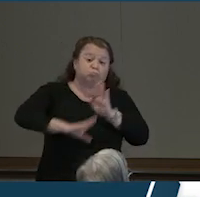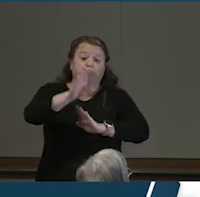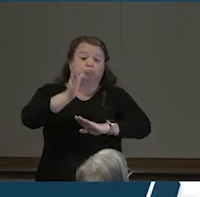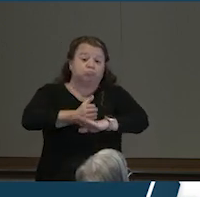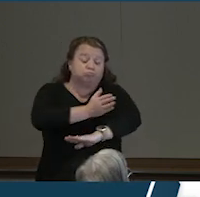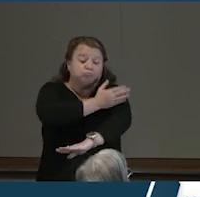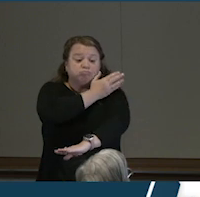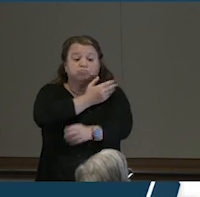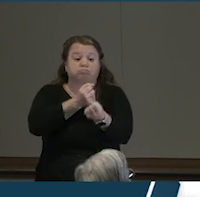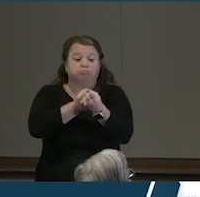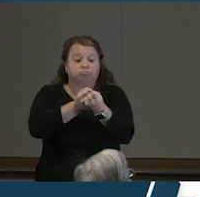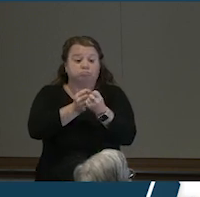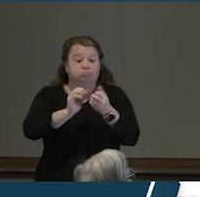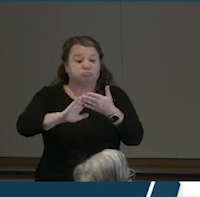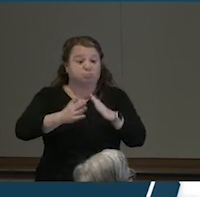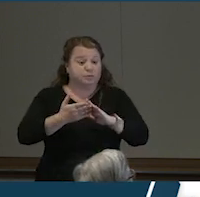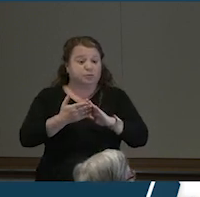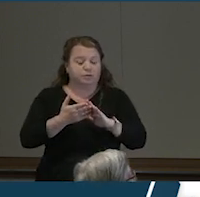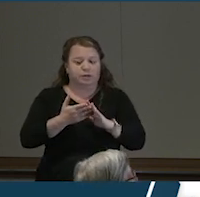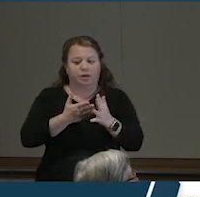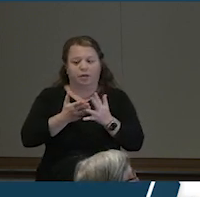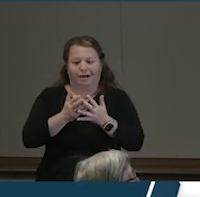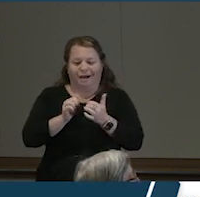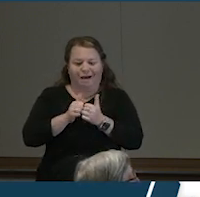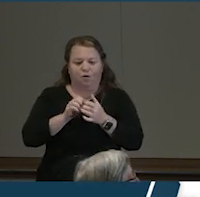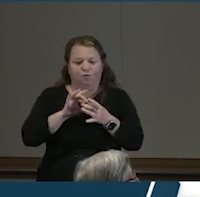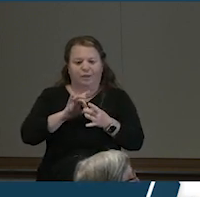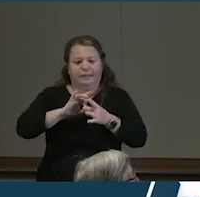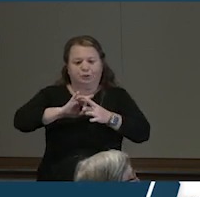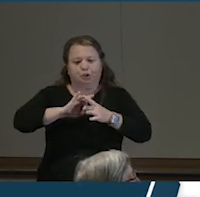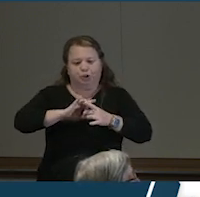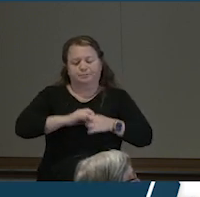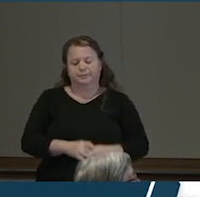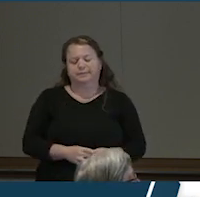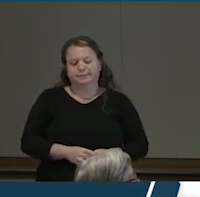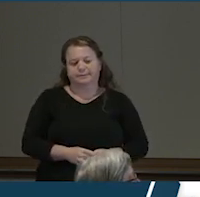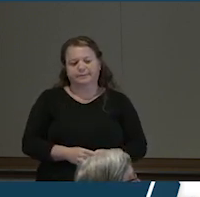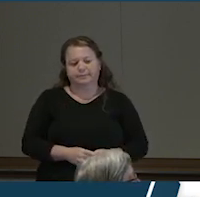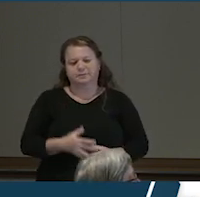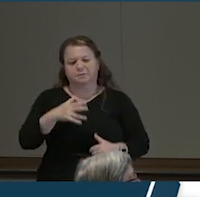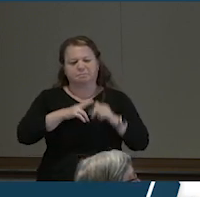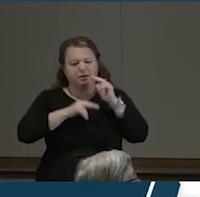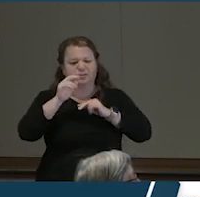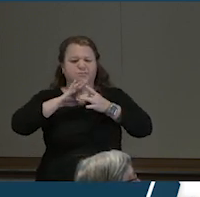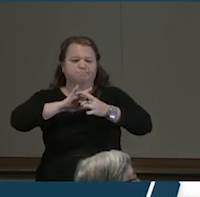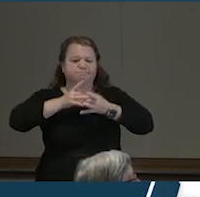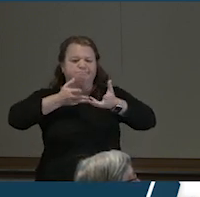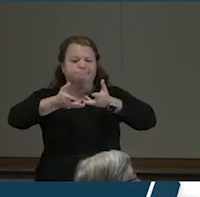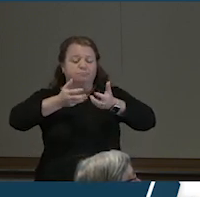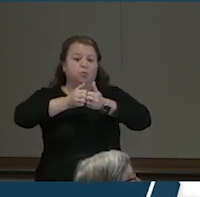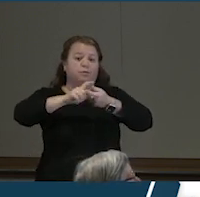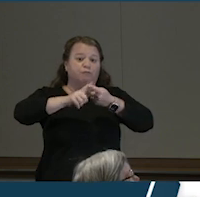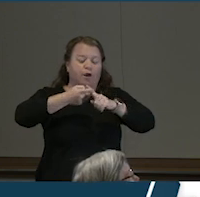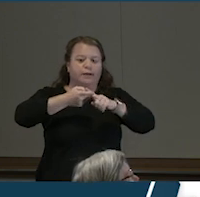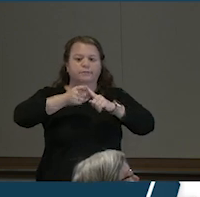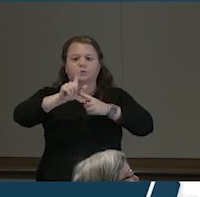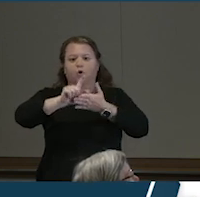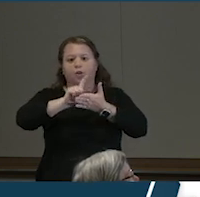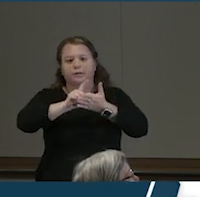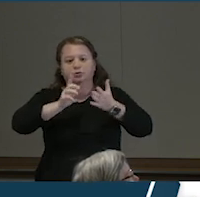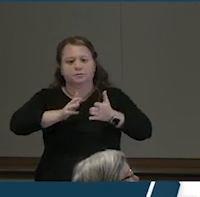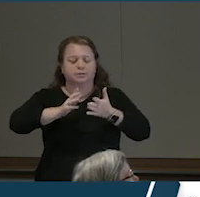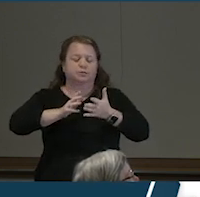need to do for our community are through relationships. Whether that's with each other or with your legislators, your